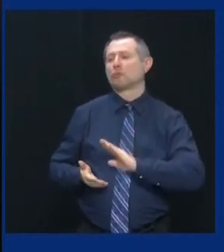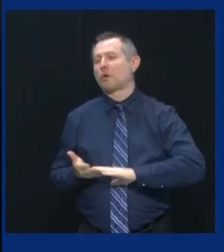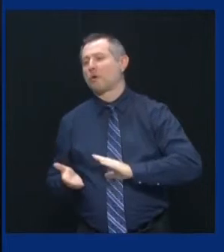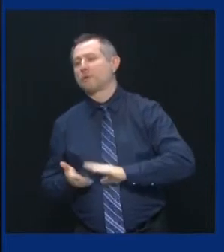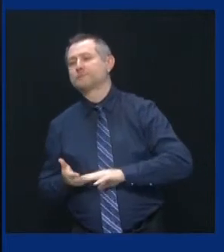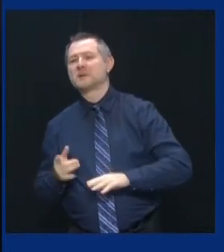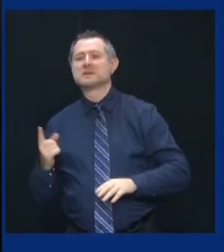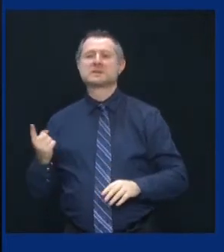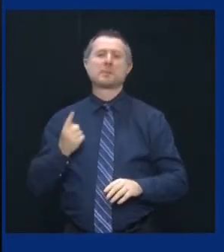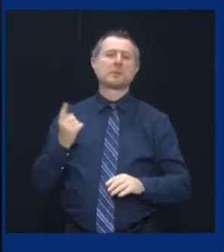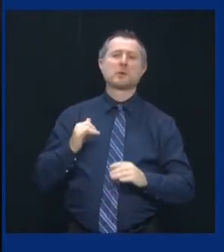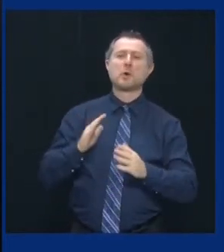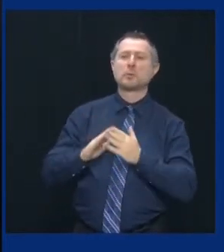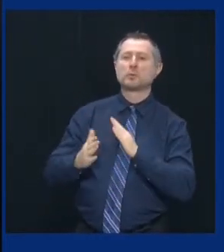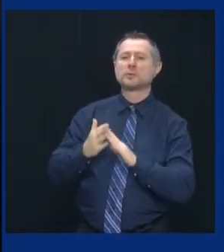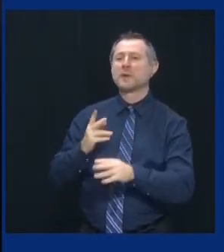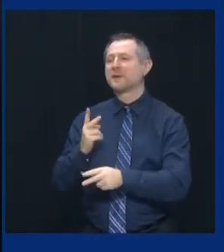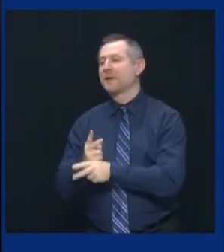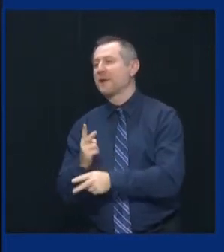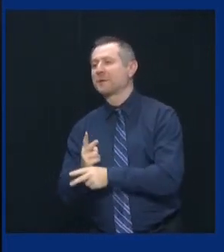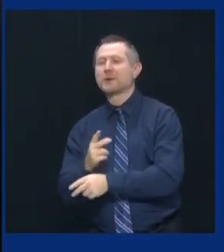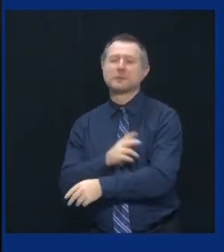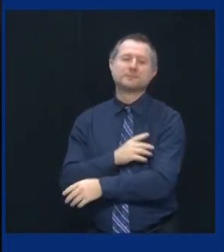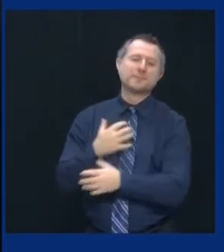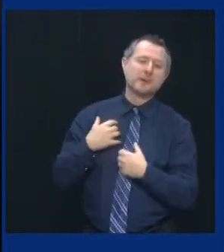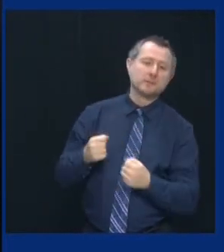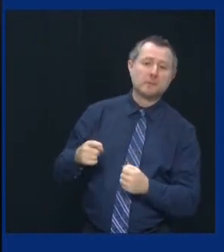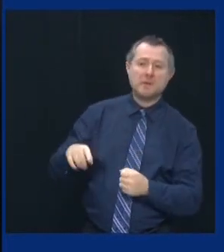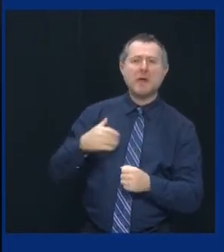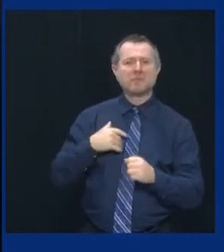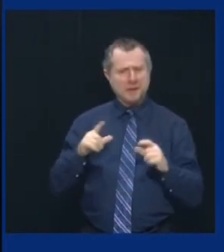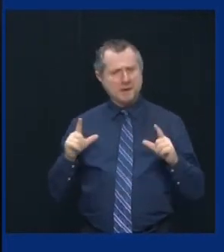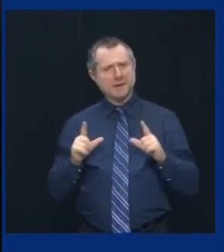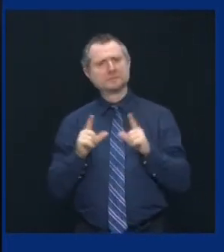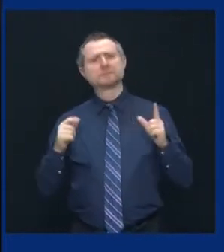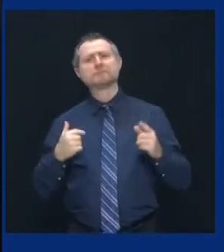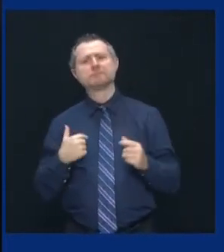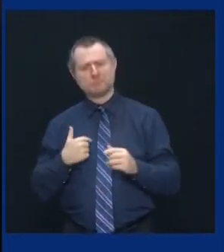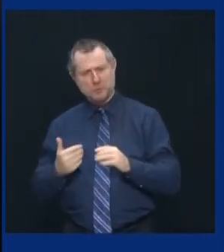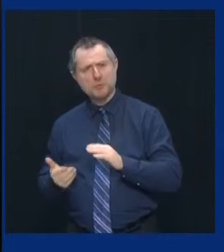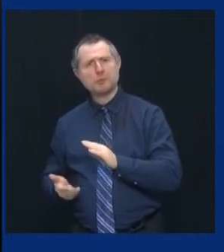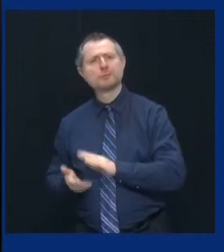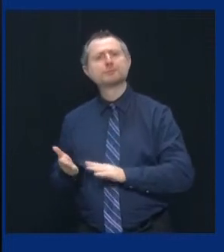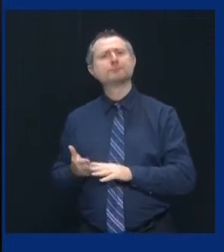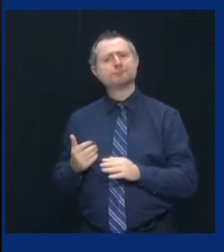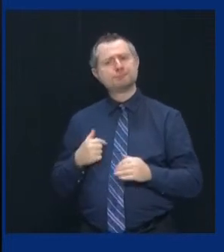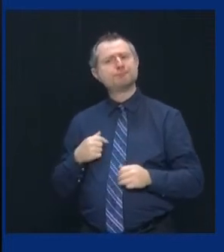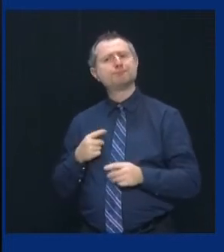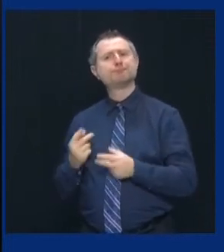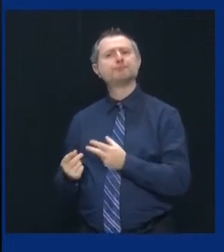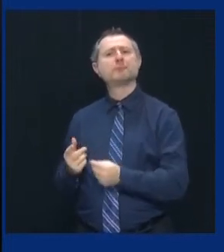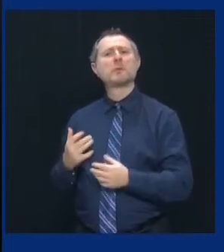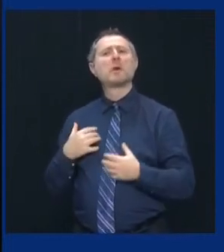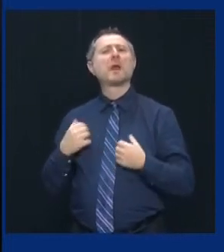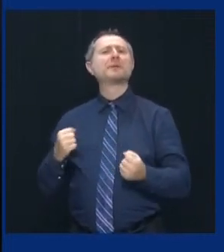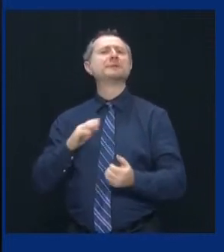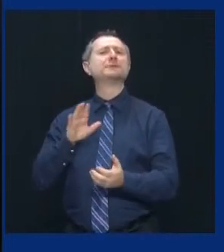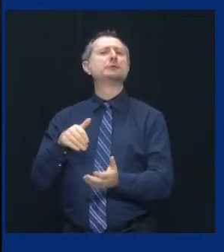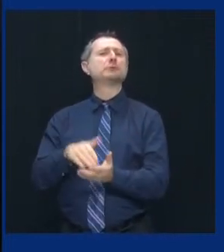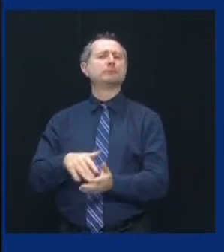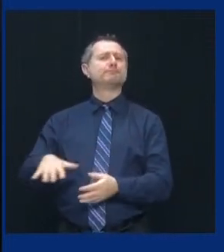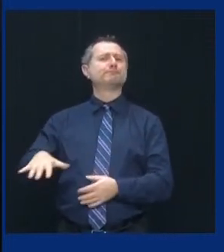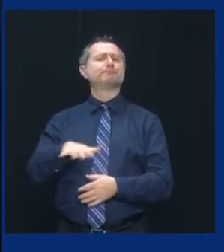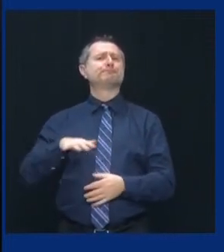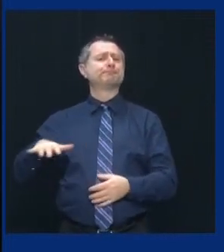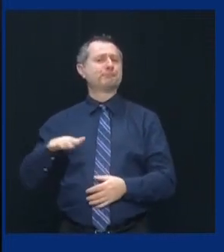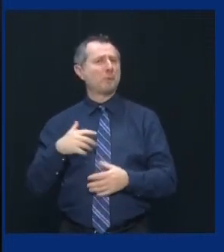Community Care, and I am a licensed operator as a community health center, and I want to